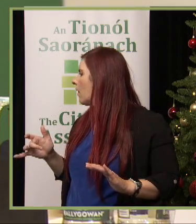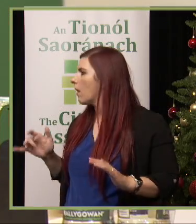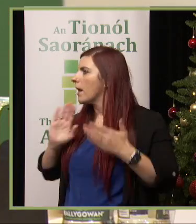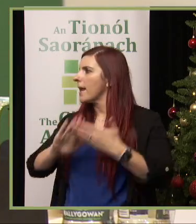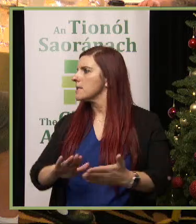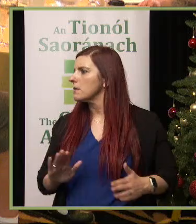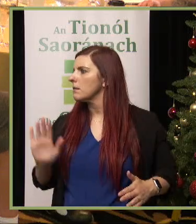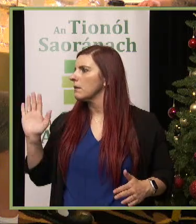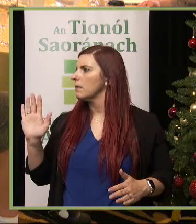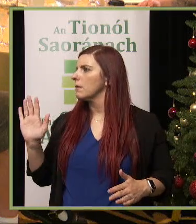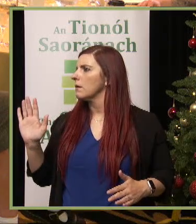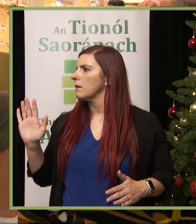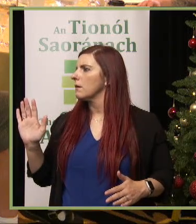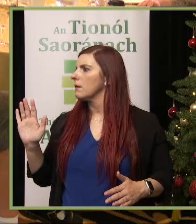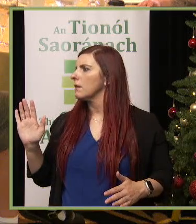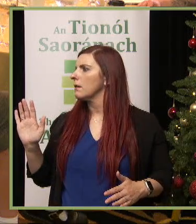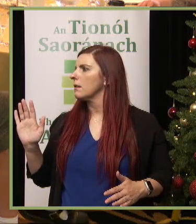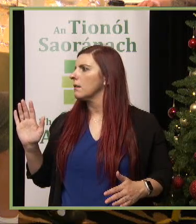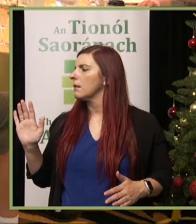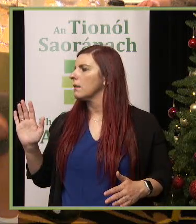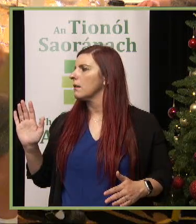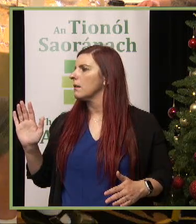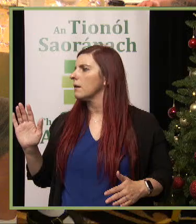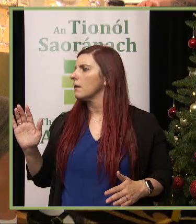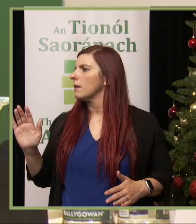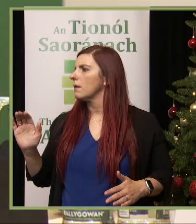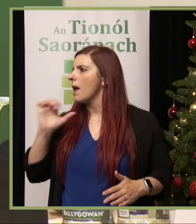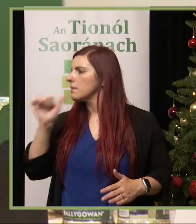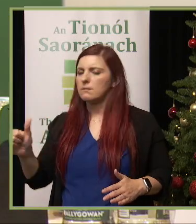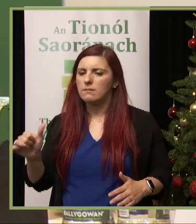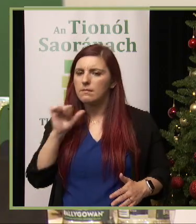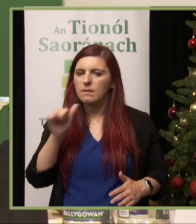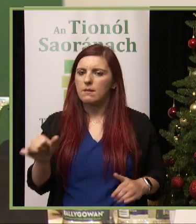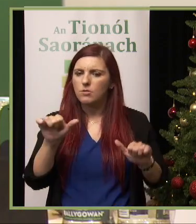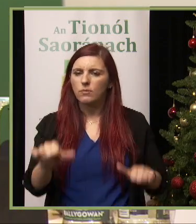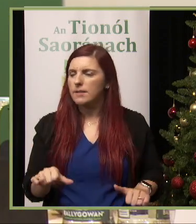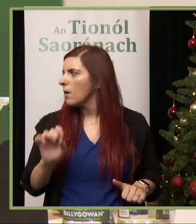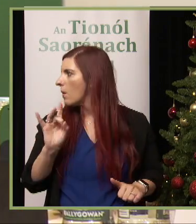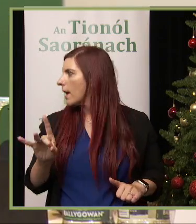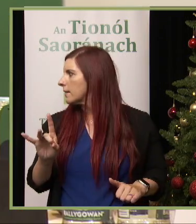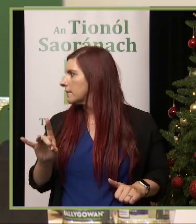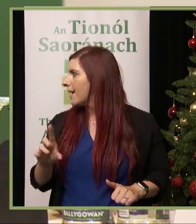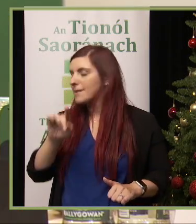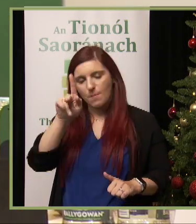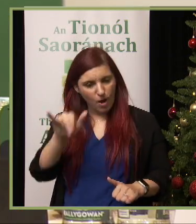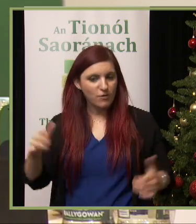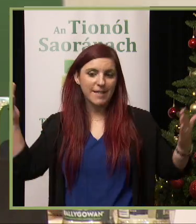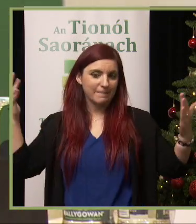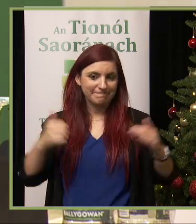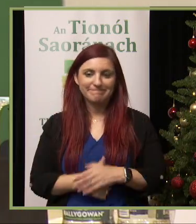against? Not carried. Okay. This is it in action. Thank you, Table 1. Democracy, huh? This is democracy.